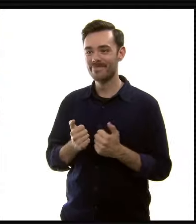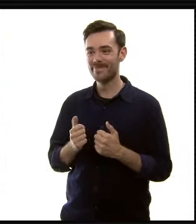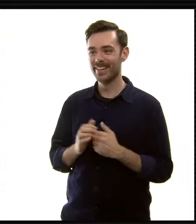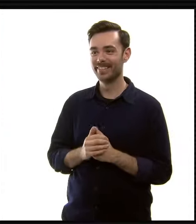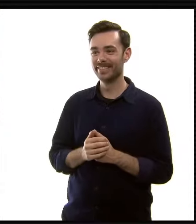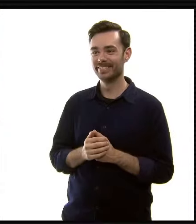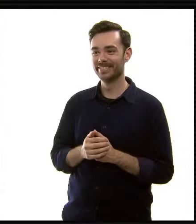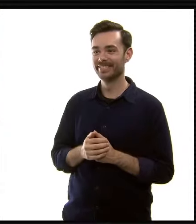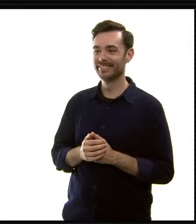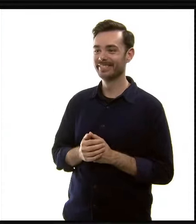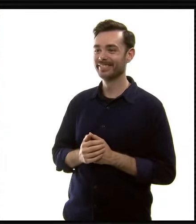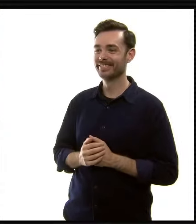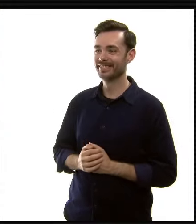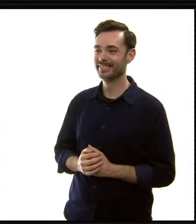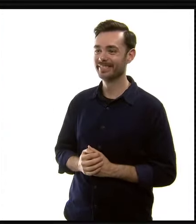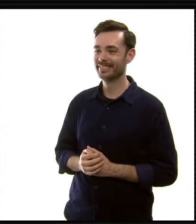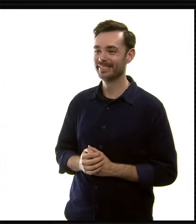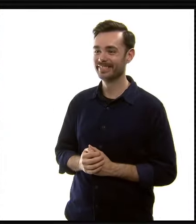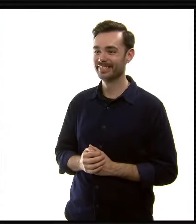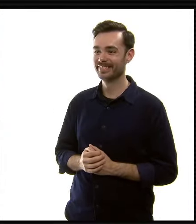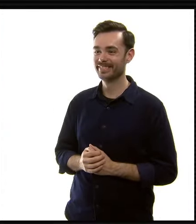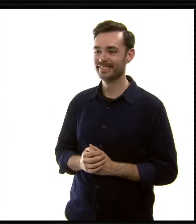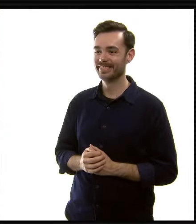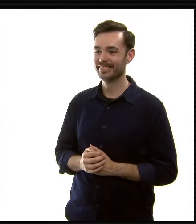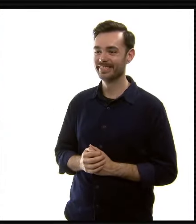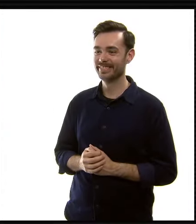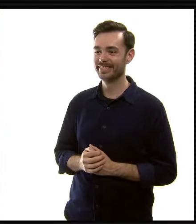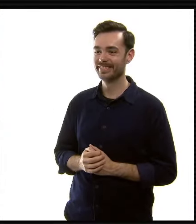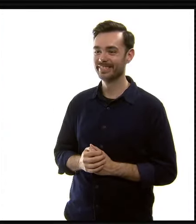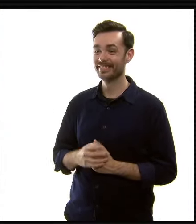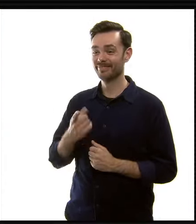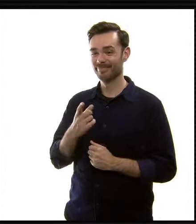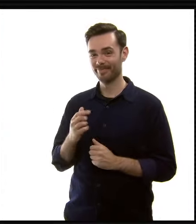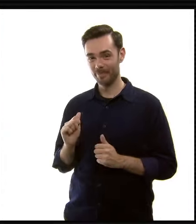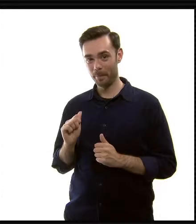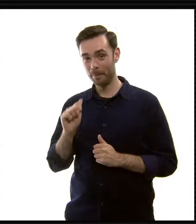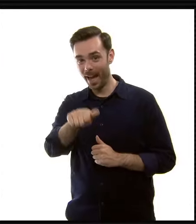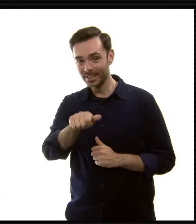right. Oh, look at him go. All right, back to you in the studio.